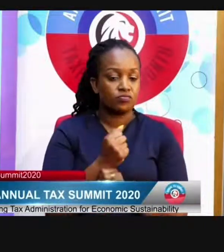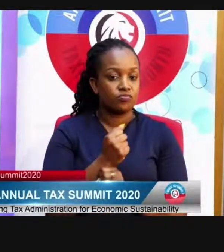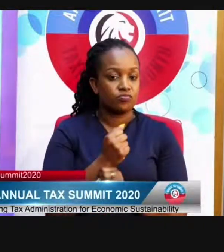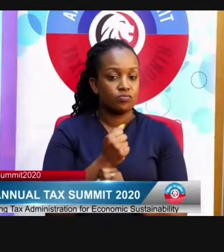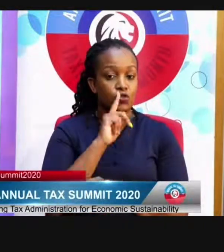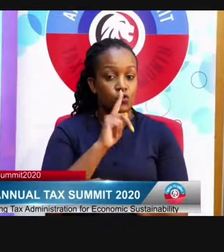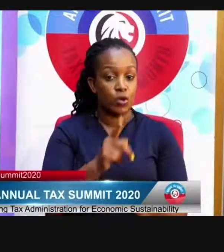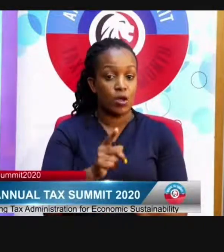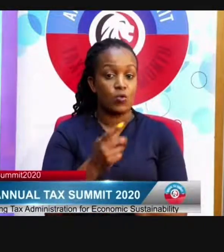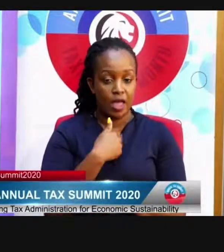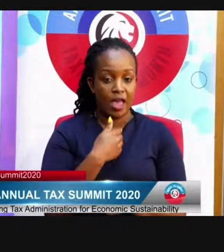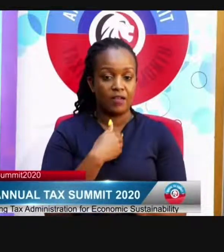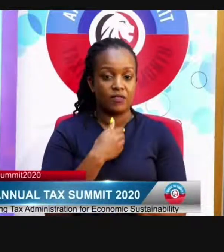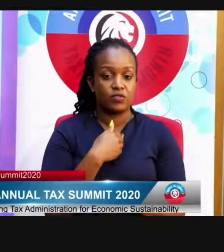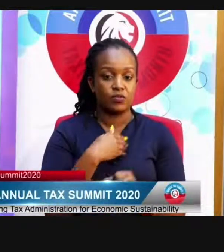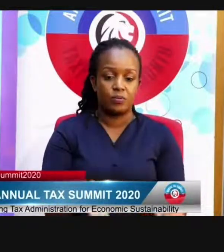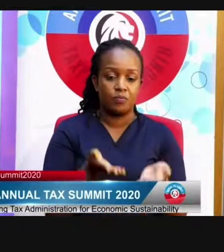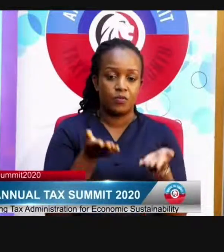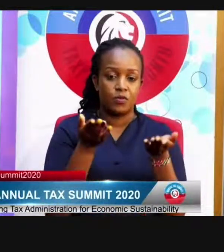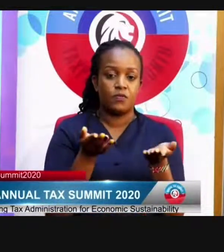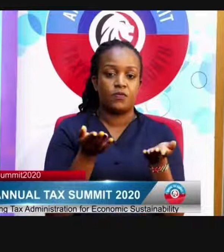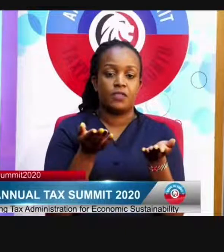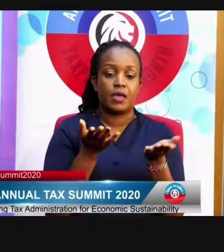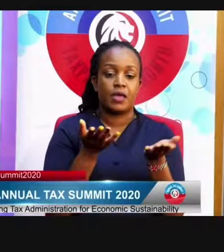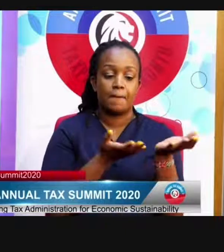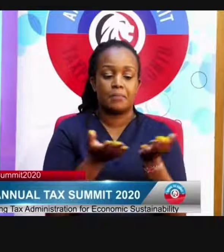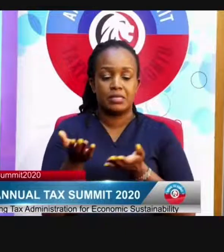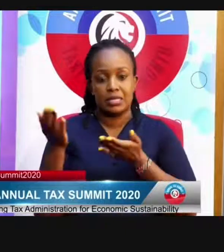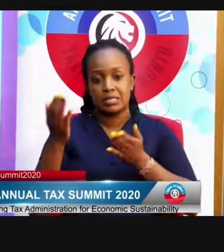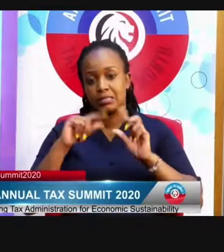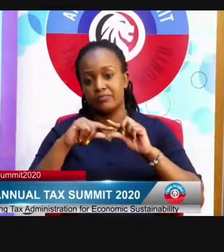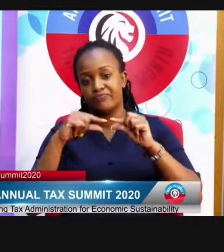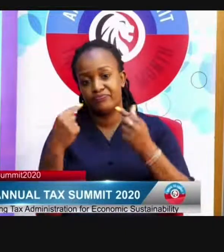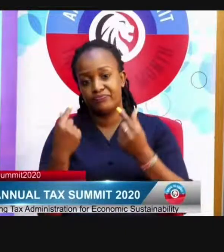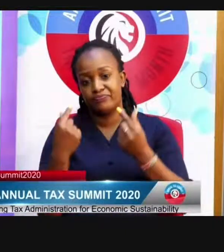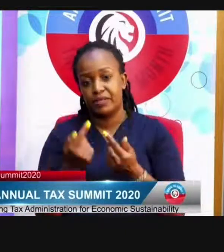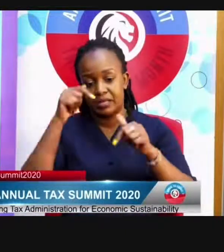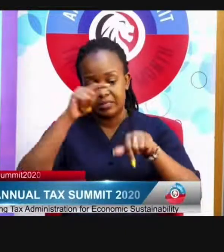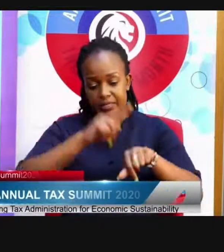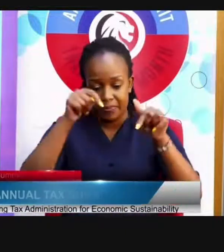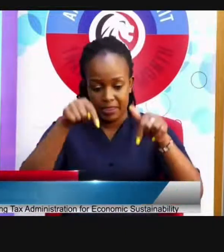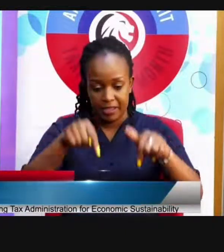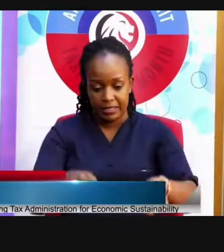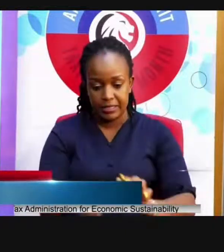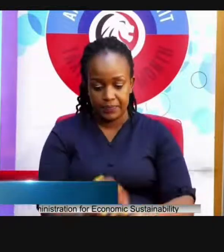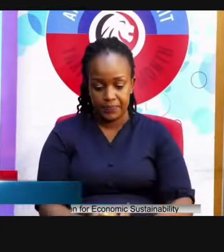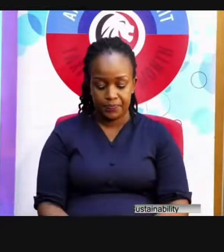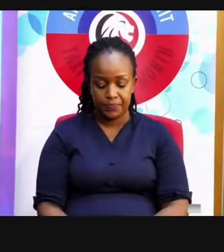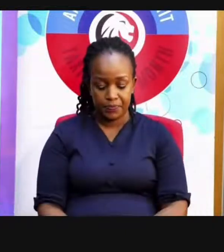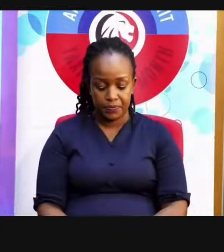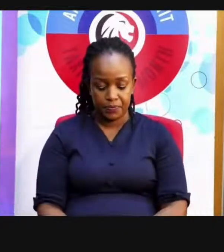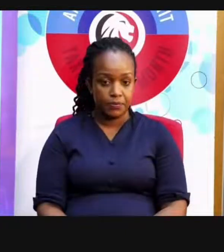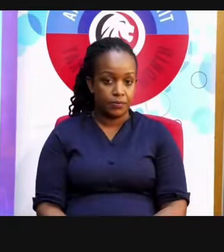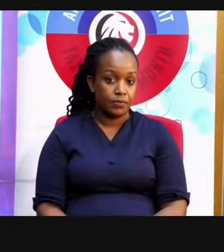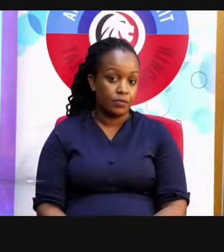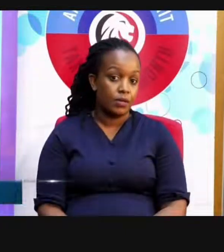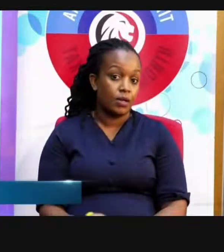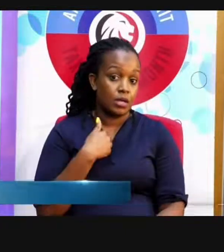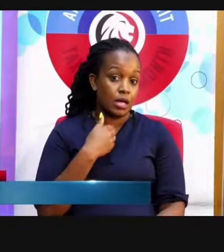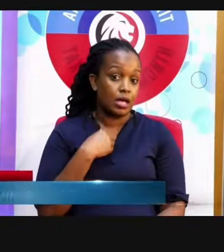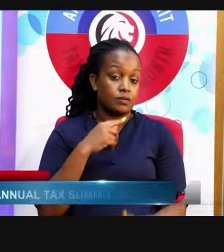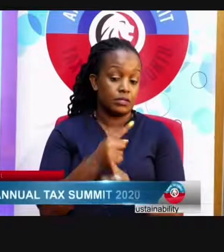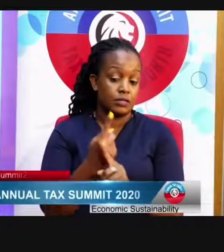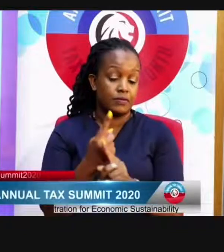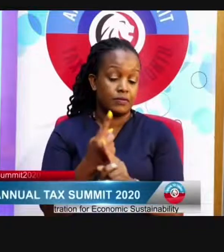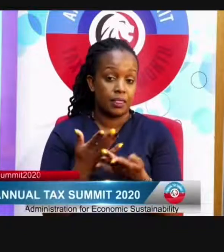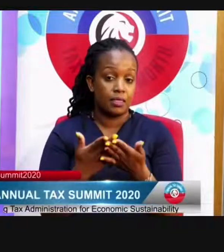in the business space during this time. But there are a number of these that have been put in place to